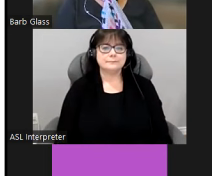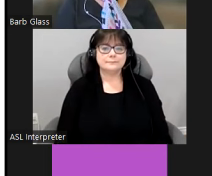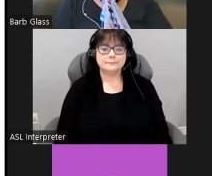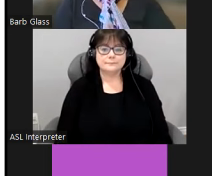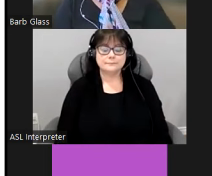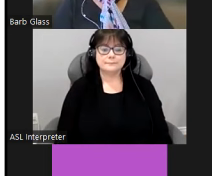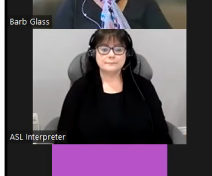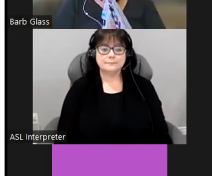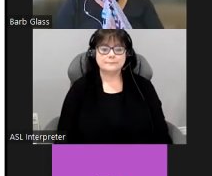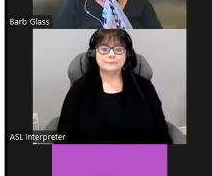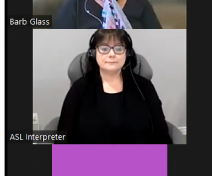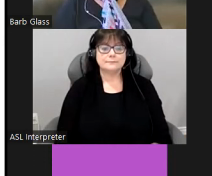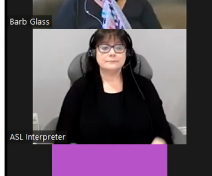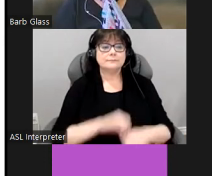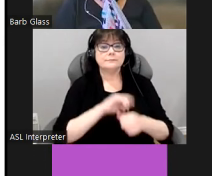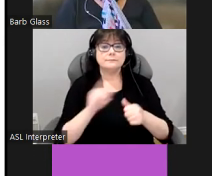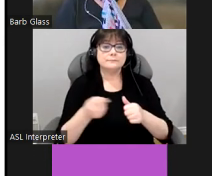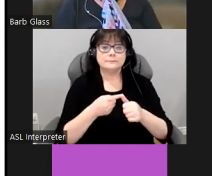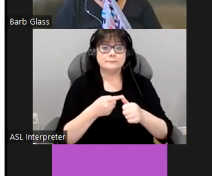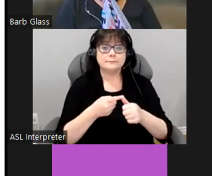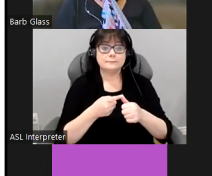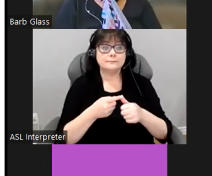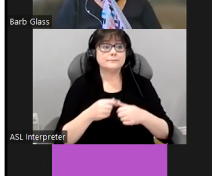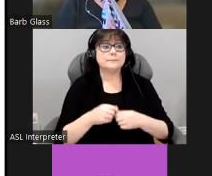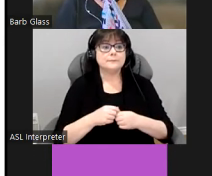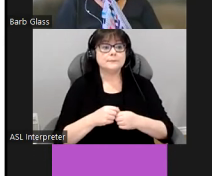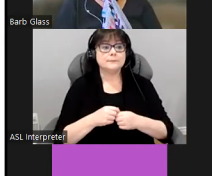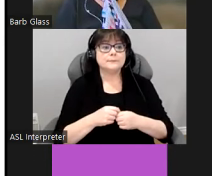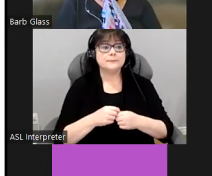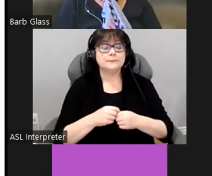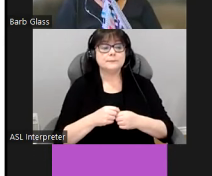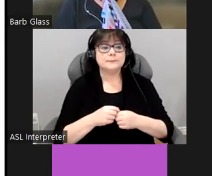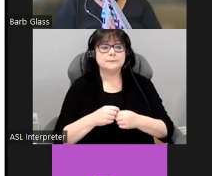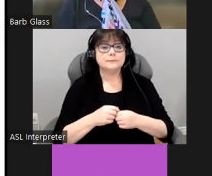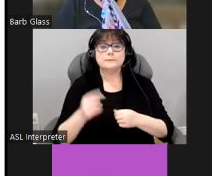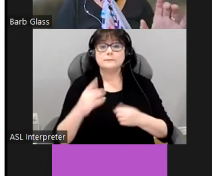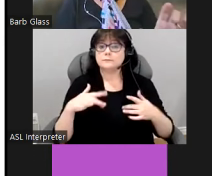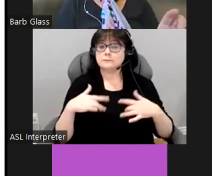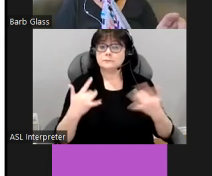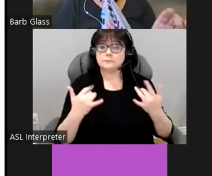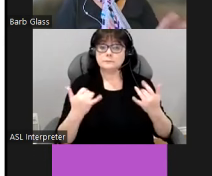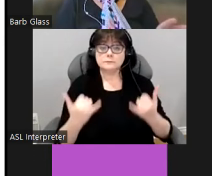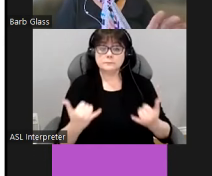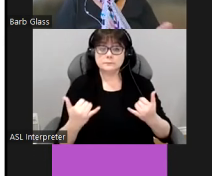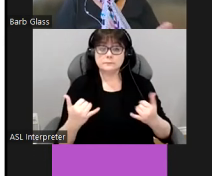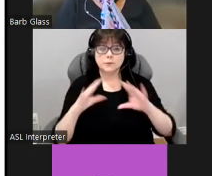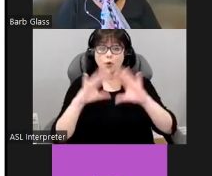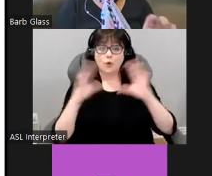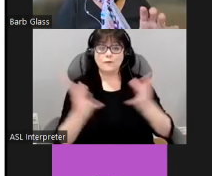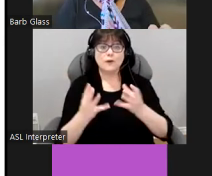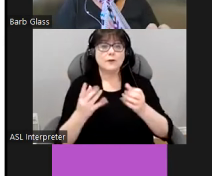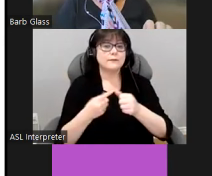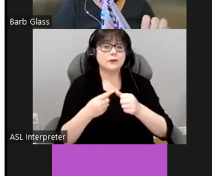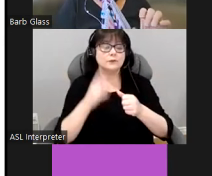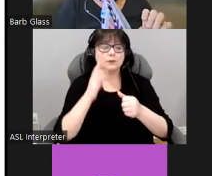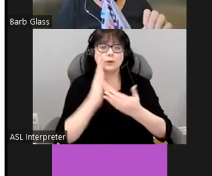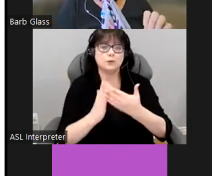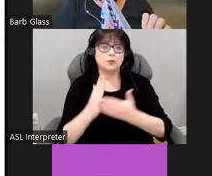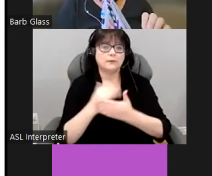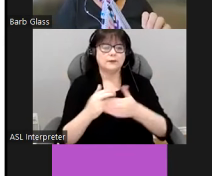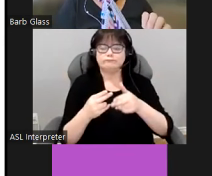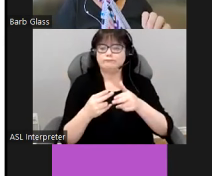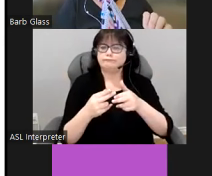Little overview of today's session. We're going to start with a brief, and I do mean brief, review of